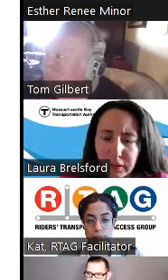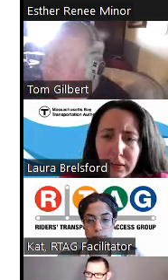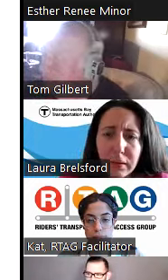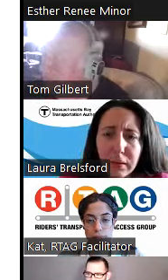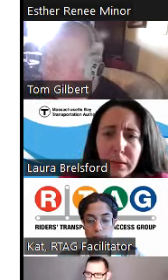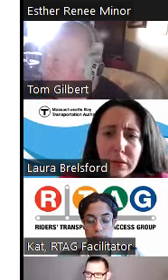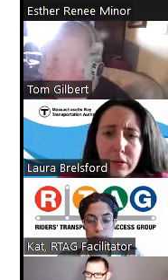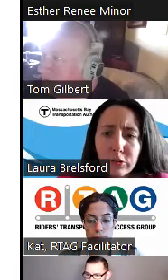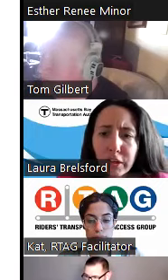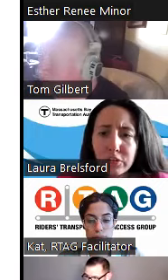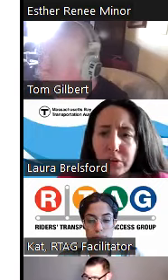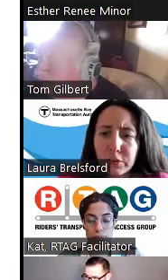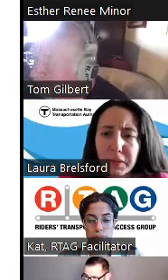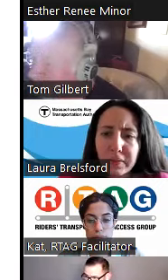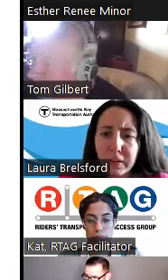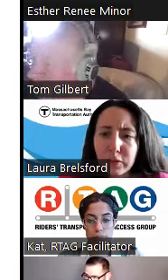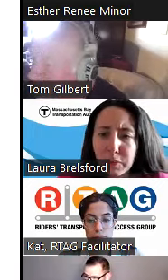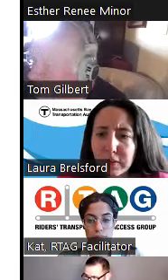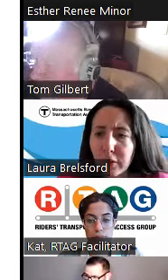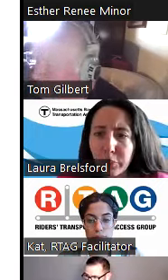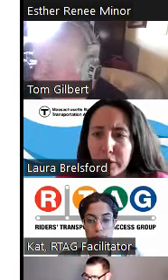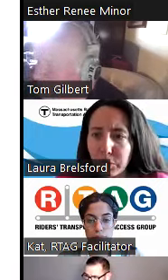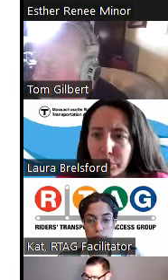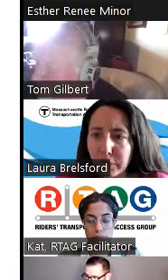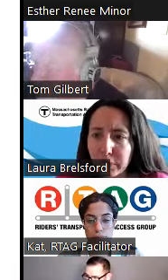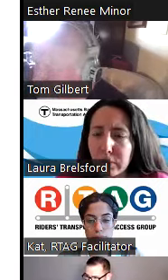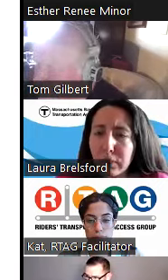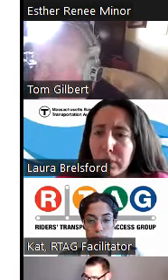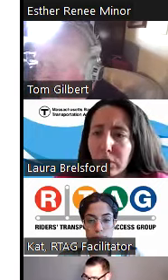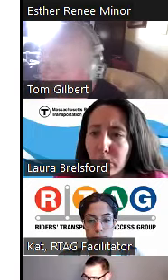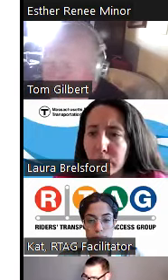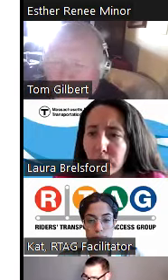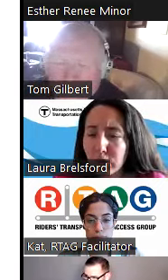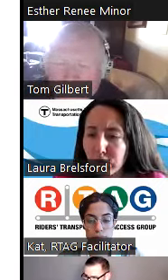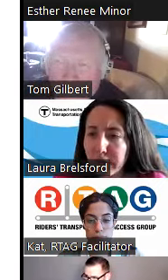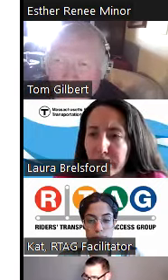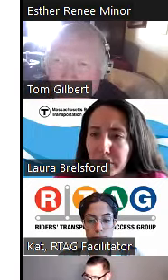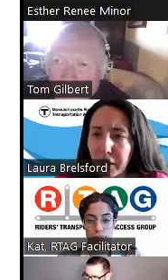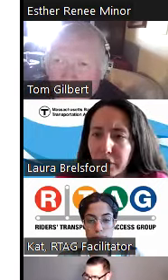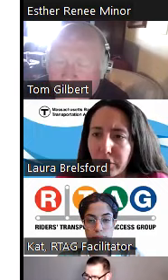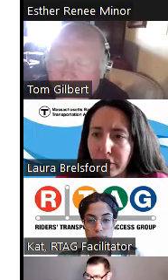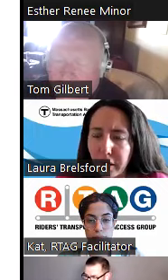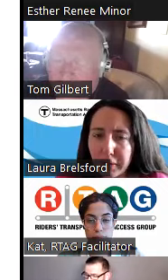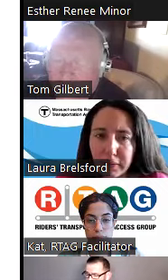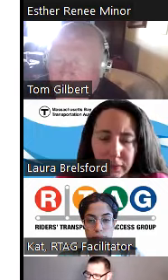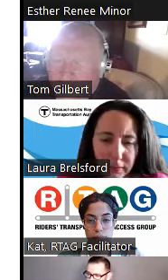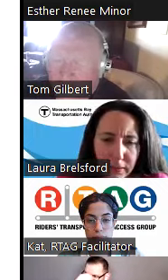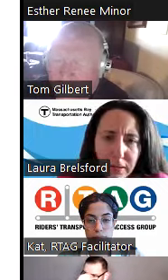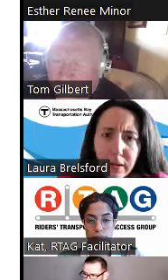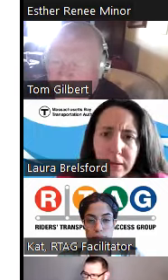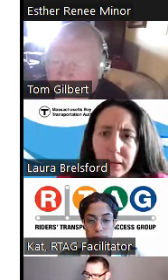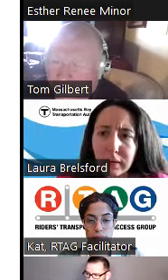specific change that was made to the announcements? Otherwise, we will just share that feedback with our colleagues